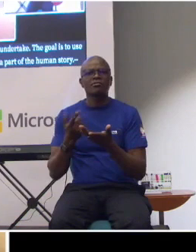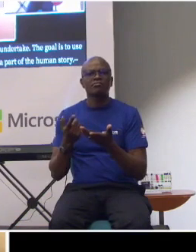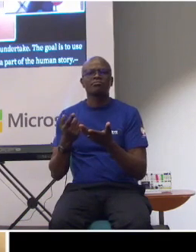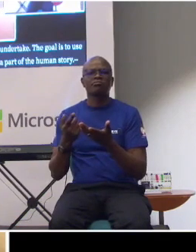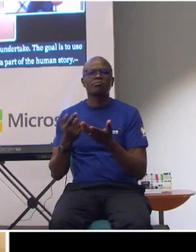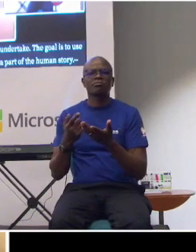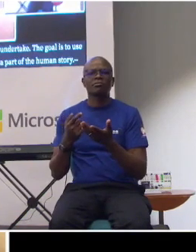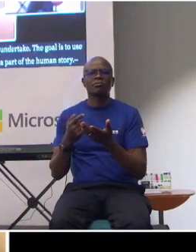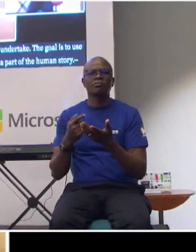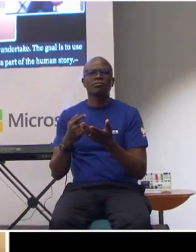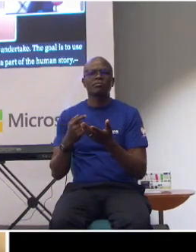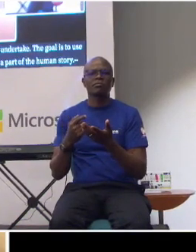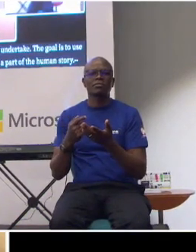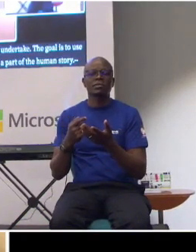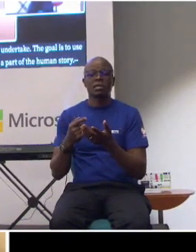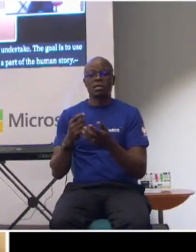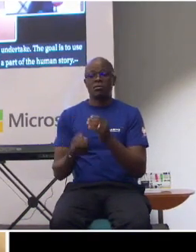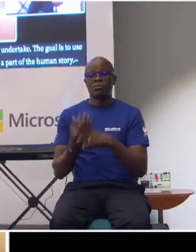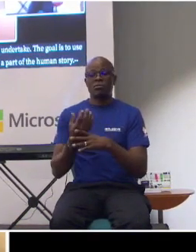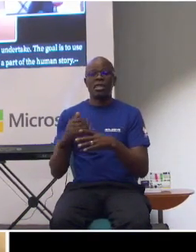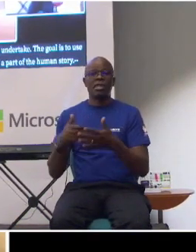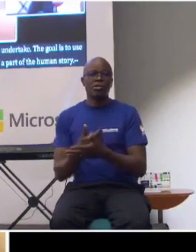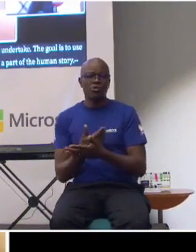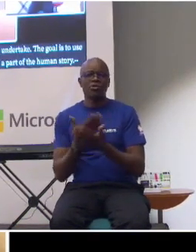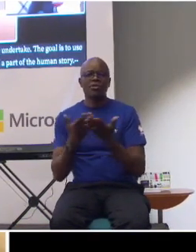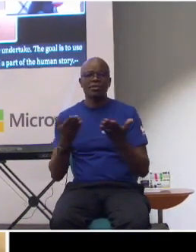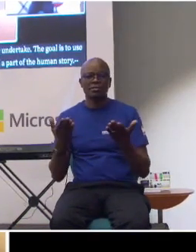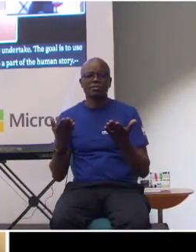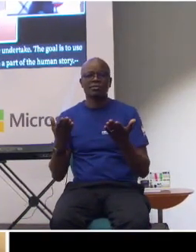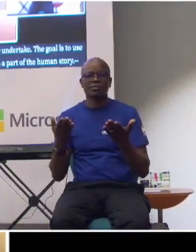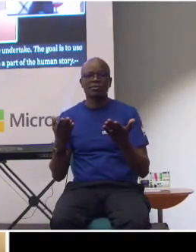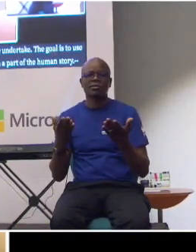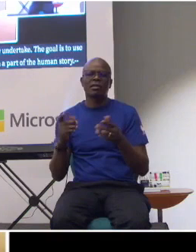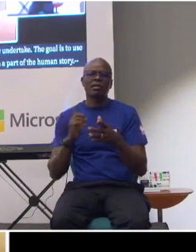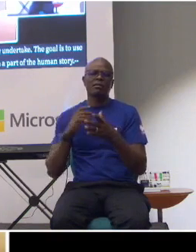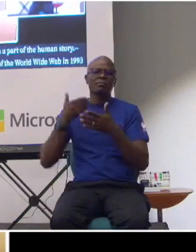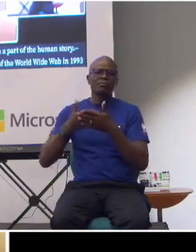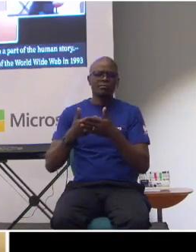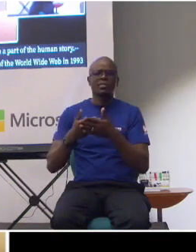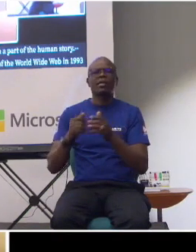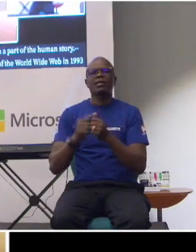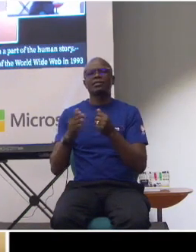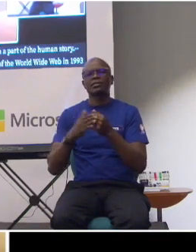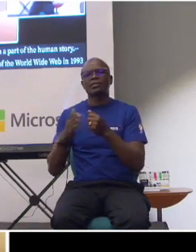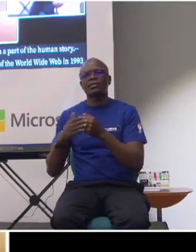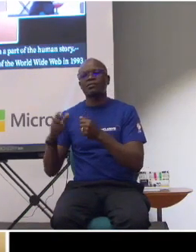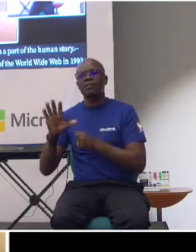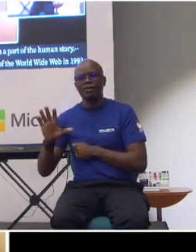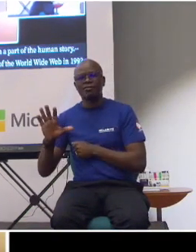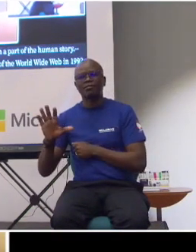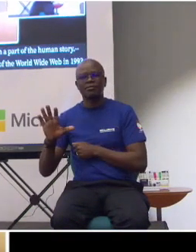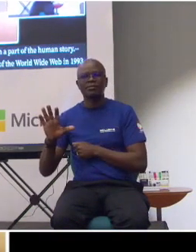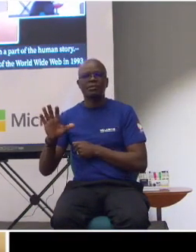Company turns it into a product. And oh, by the way, it goes public in 1995 and sends the stock through the roof, and the dot boom is